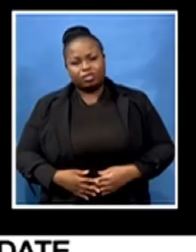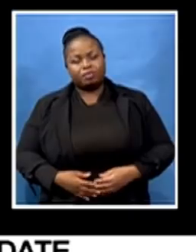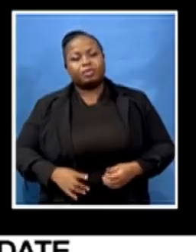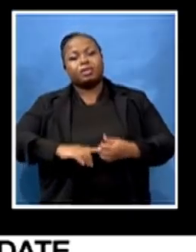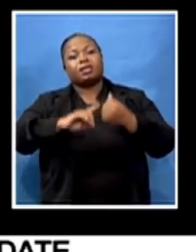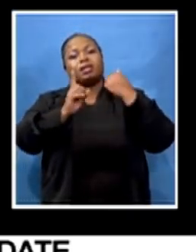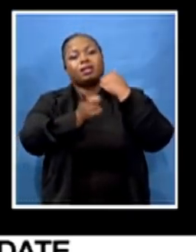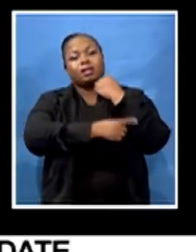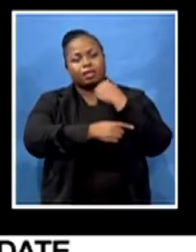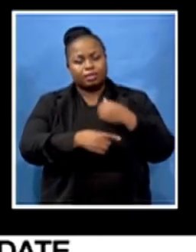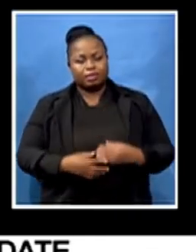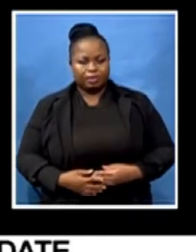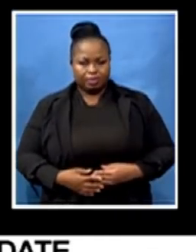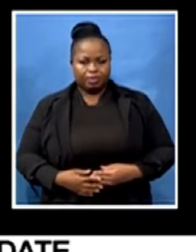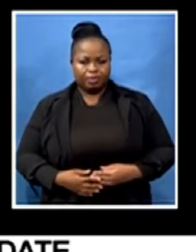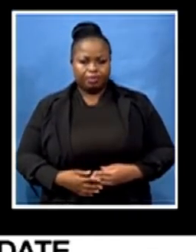Deputy Chair